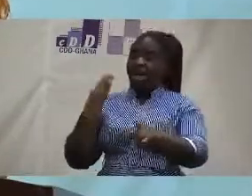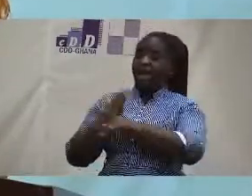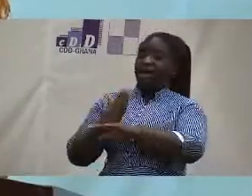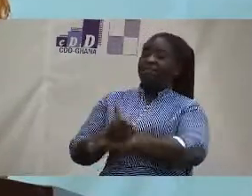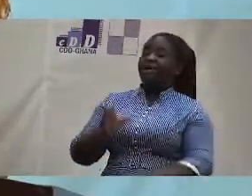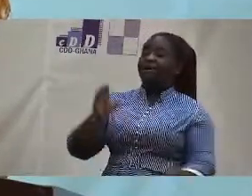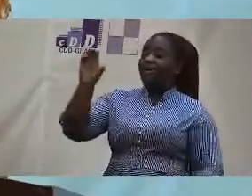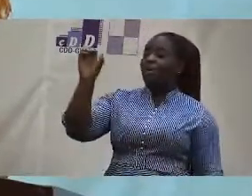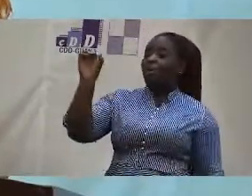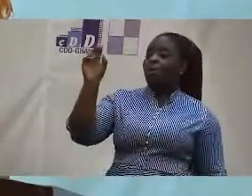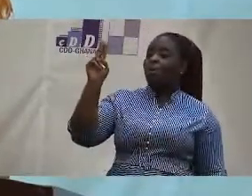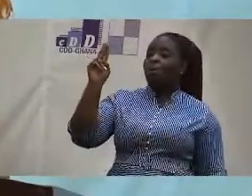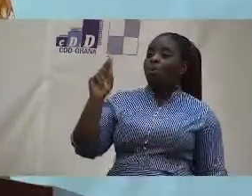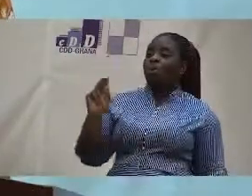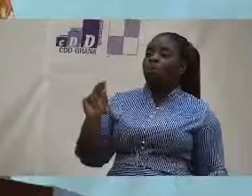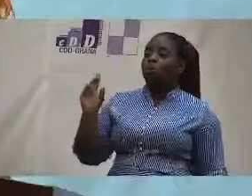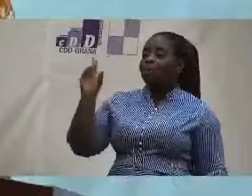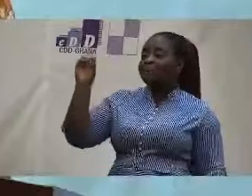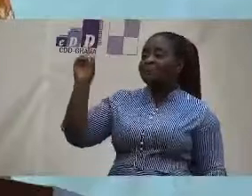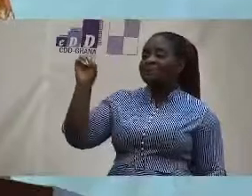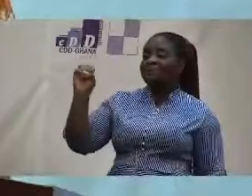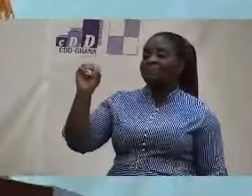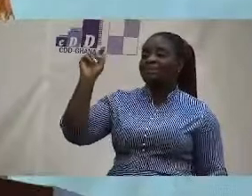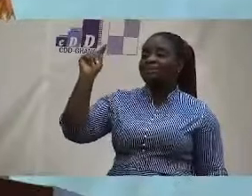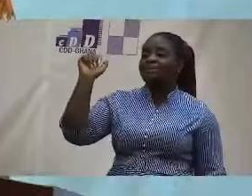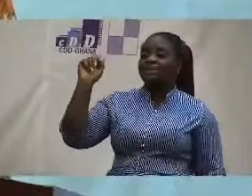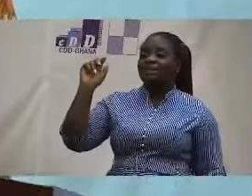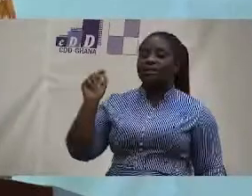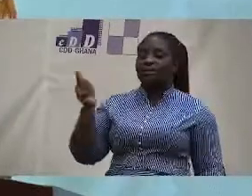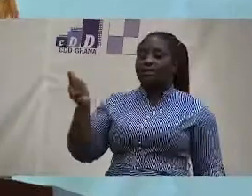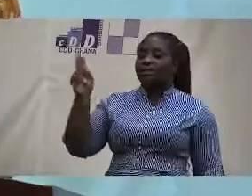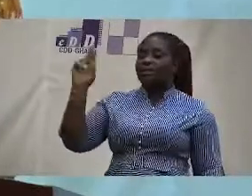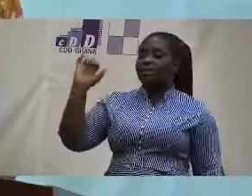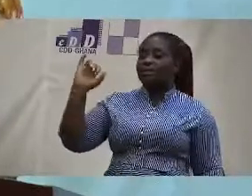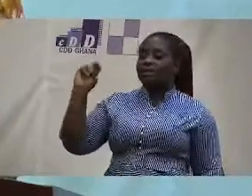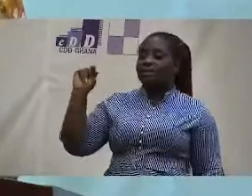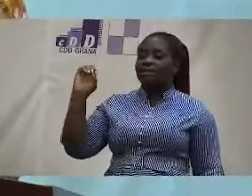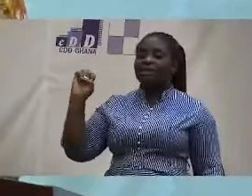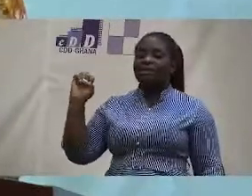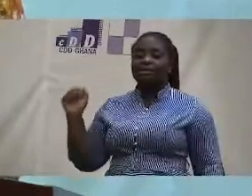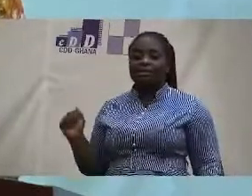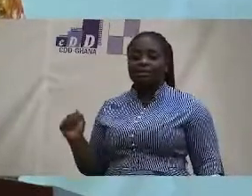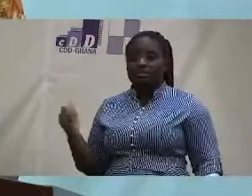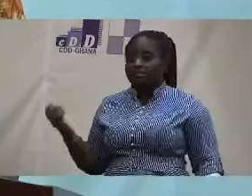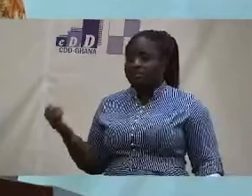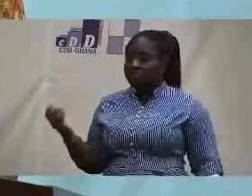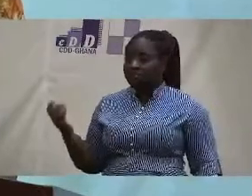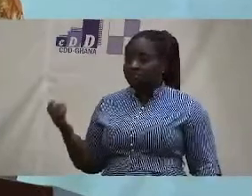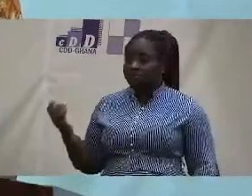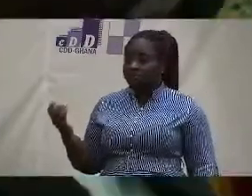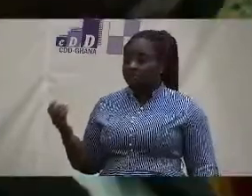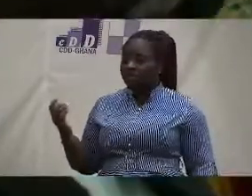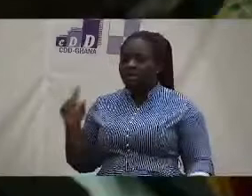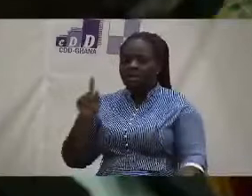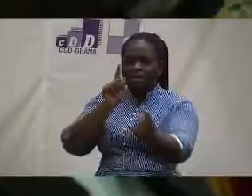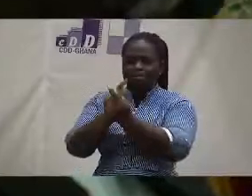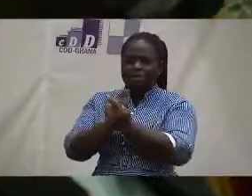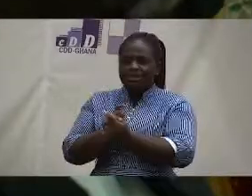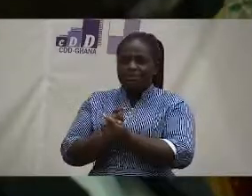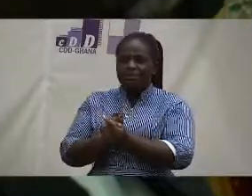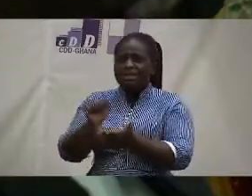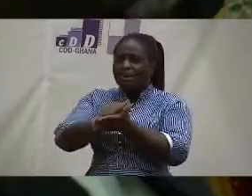coup d'etat in Guinea, the first person the Colonel Doumbouya met was the